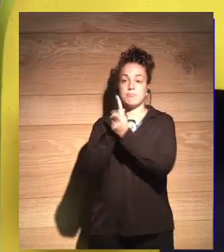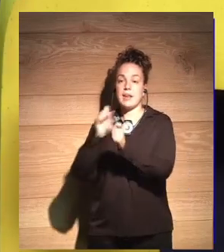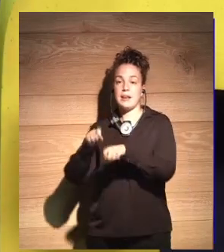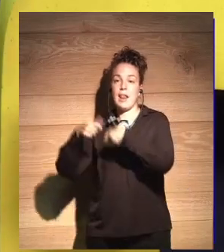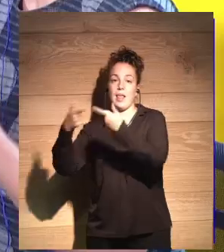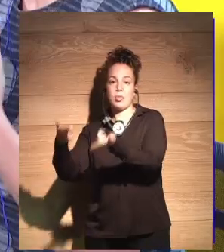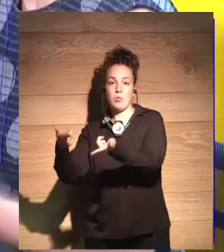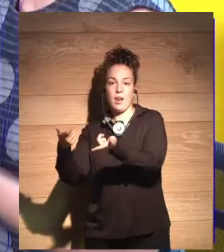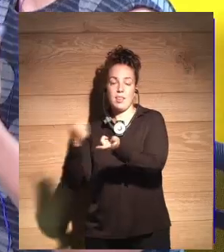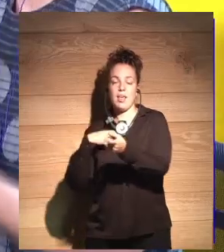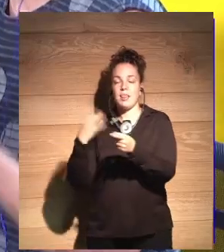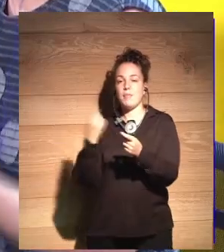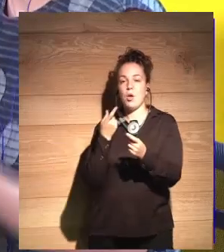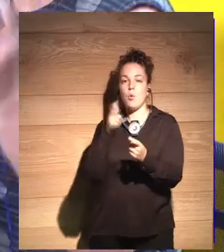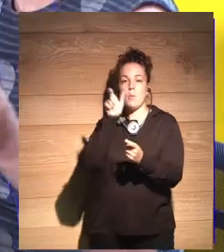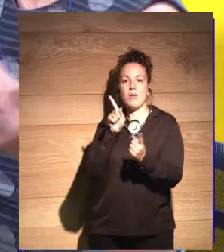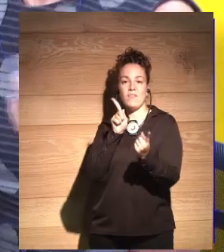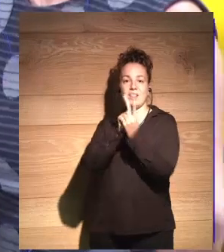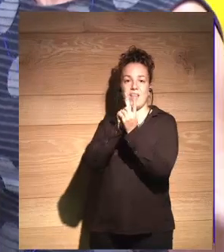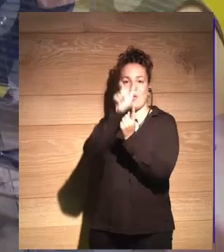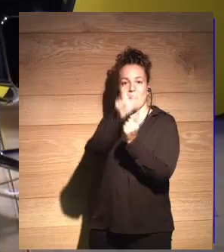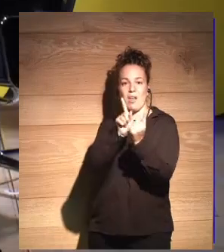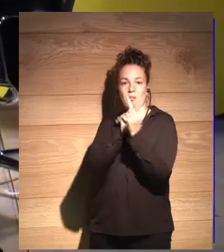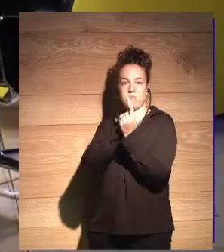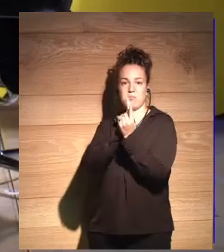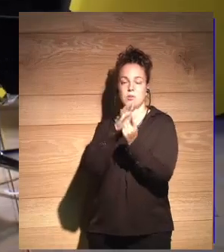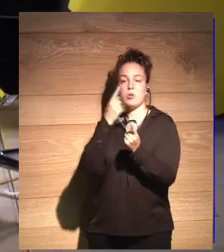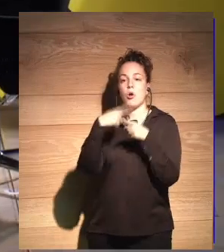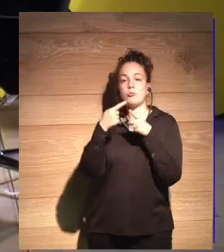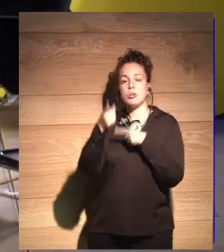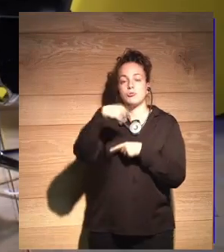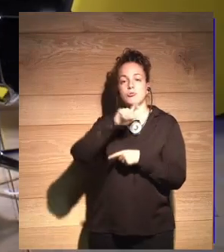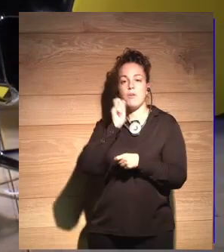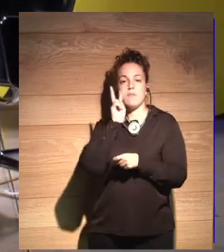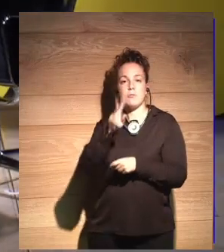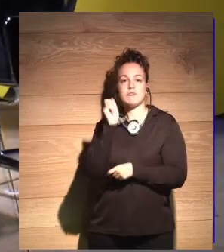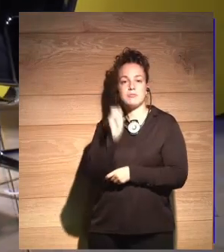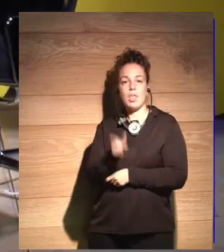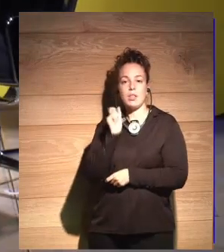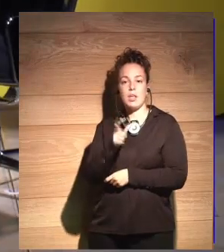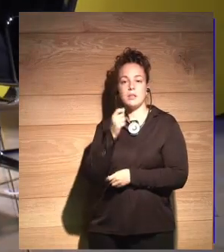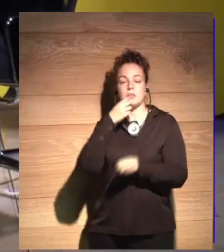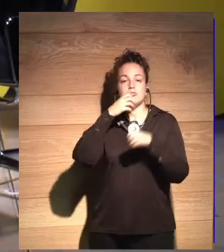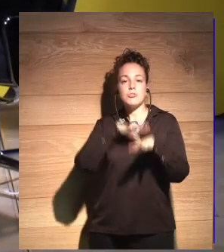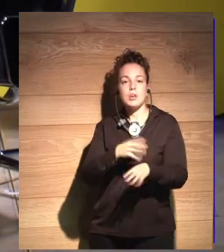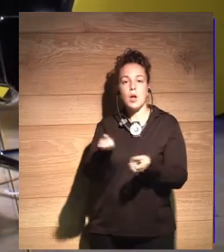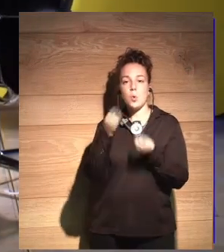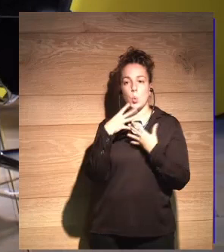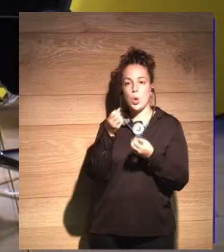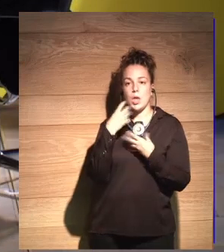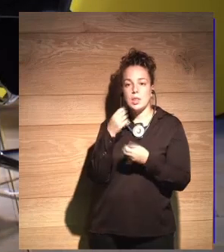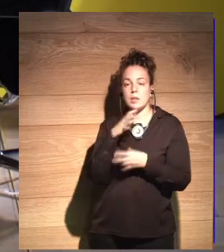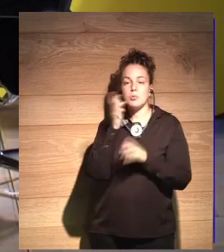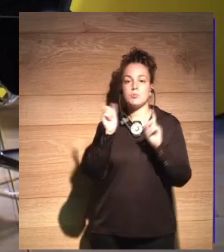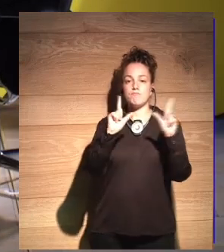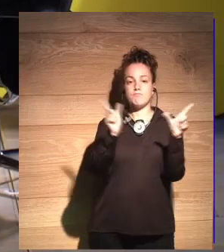like these are the things that we watch again and again, yet we get told this story in newspapers, oh, automation is gonna take